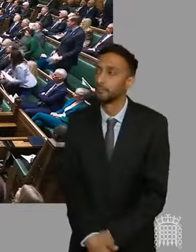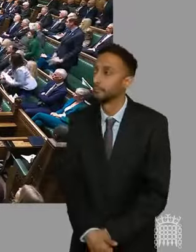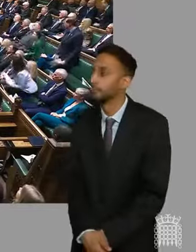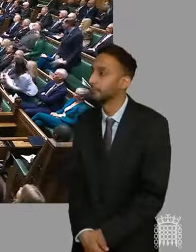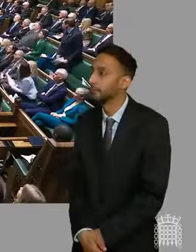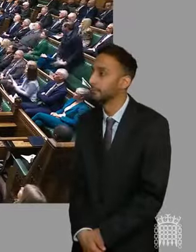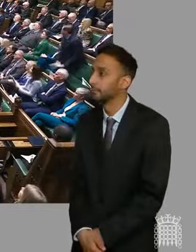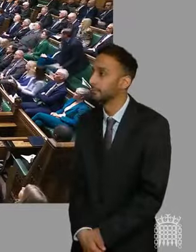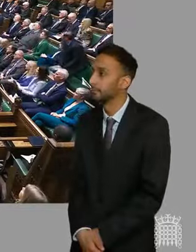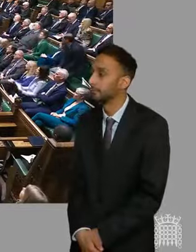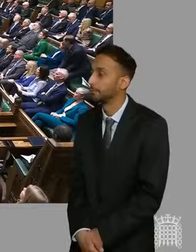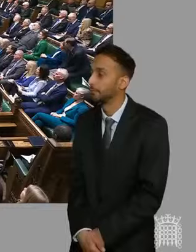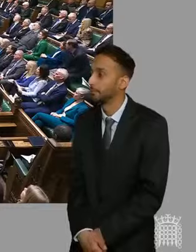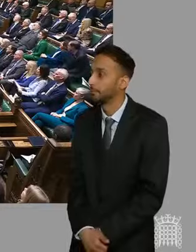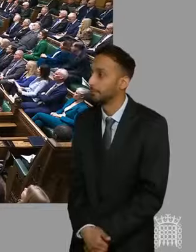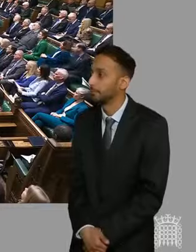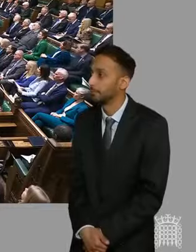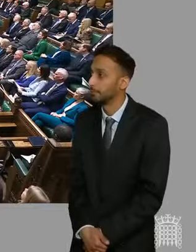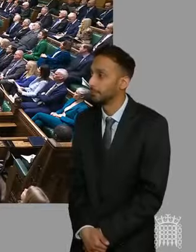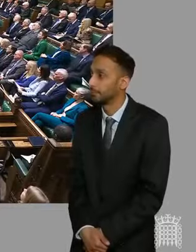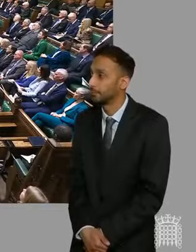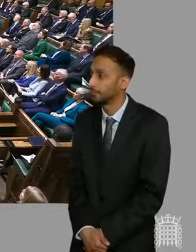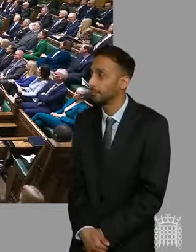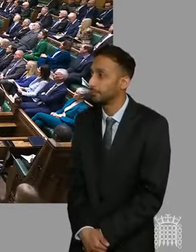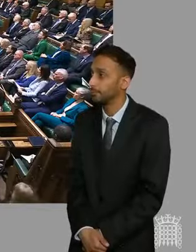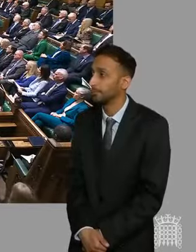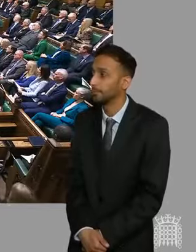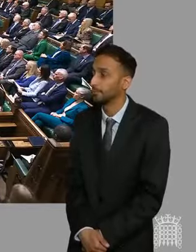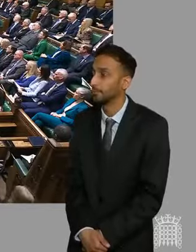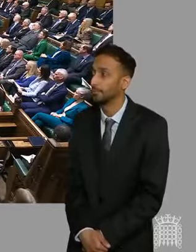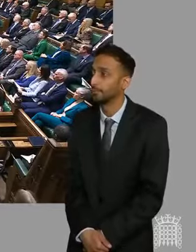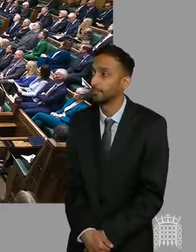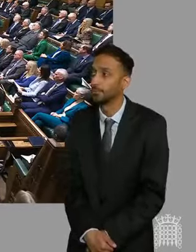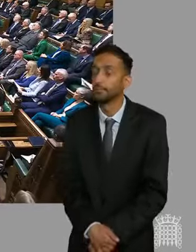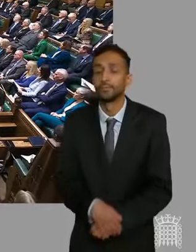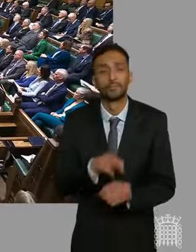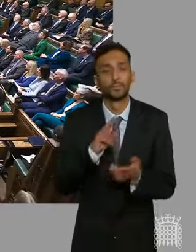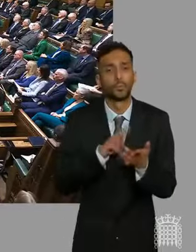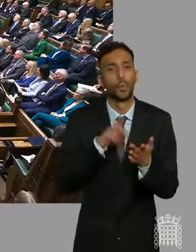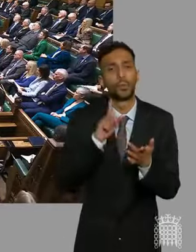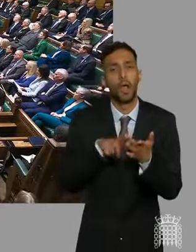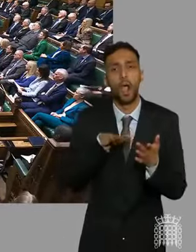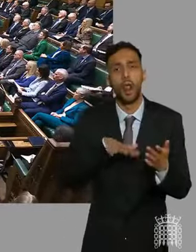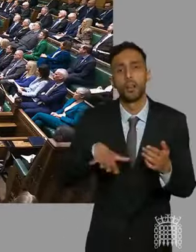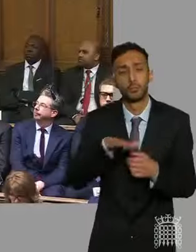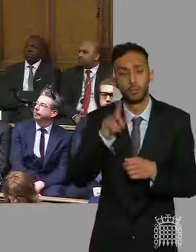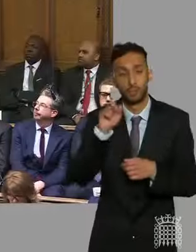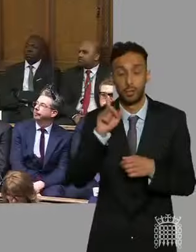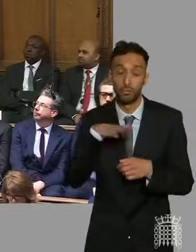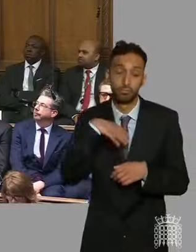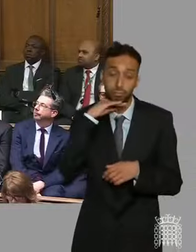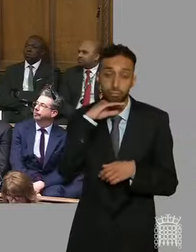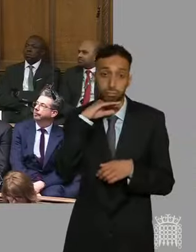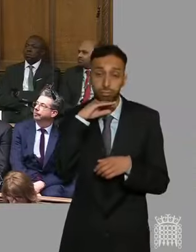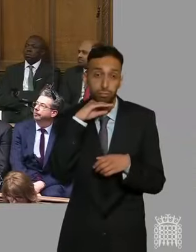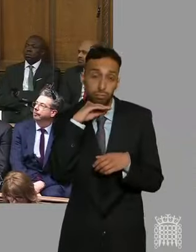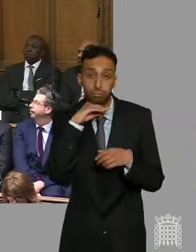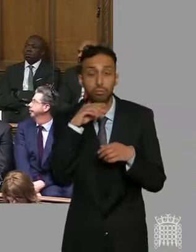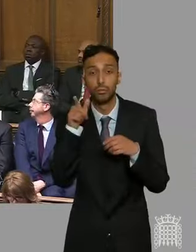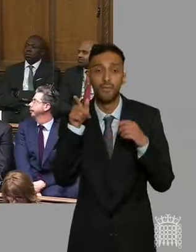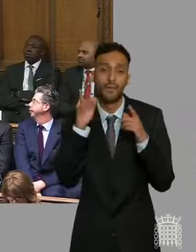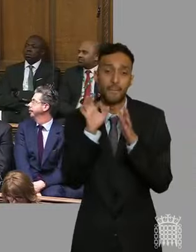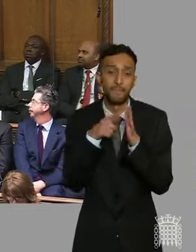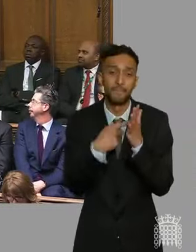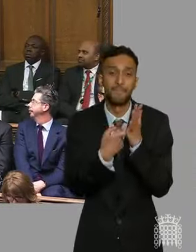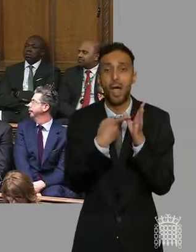People in Northern Ireland are sick to the teeth of paramilitaries, of the menace, of the sectarianism and of keeping people stuck in the past. In light of the